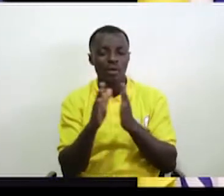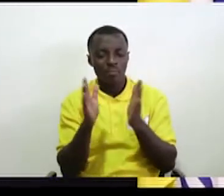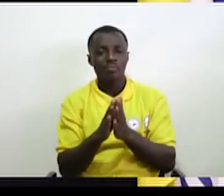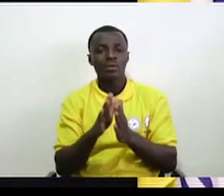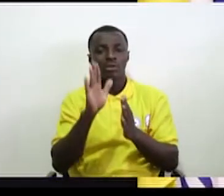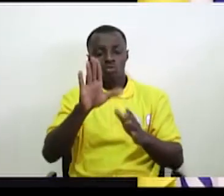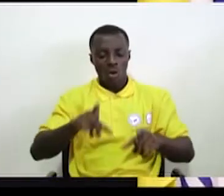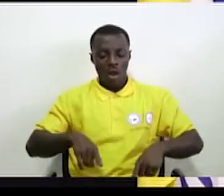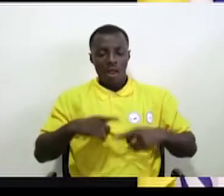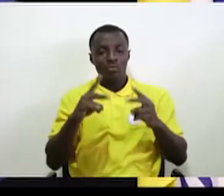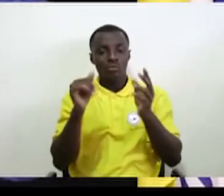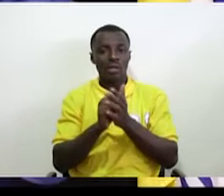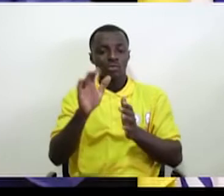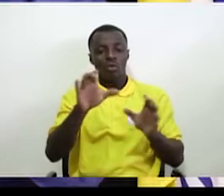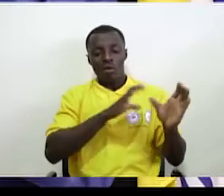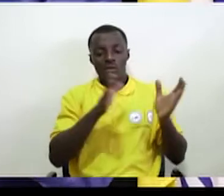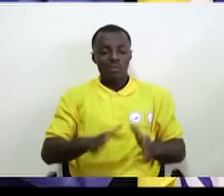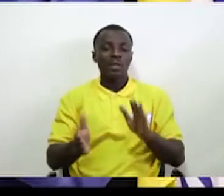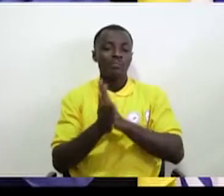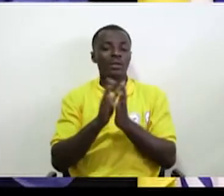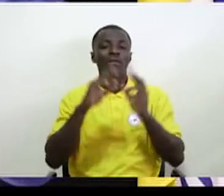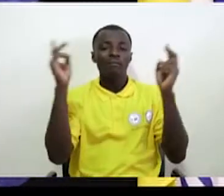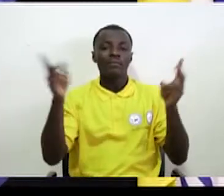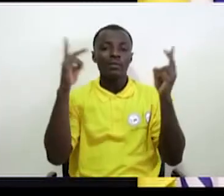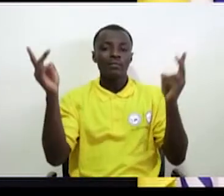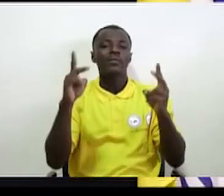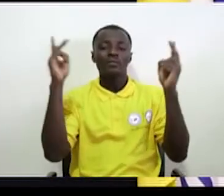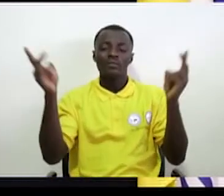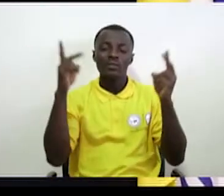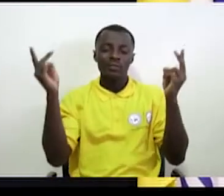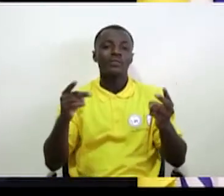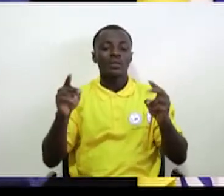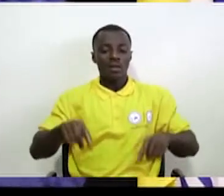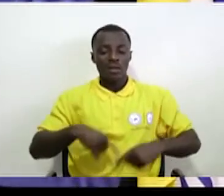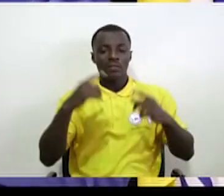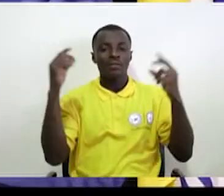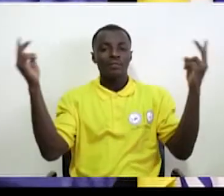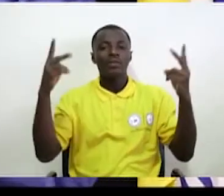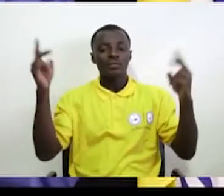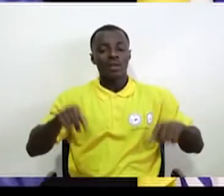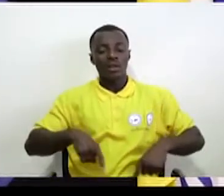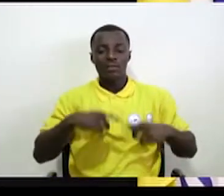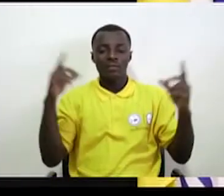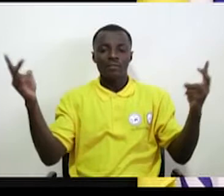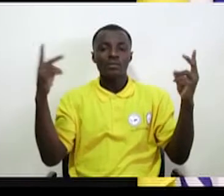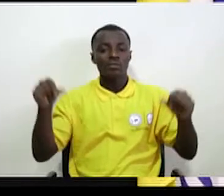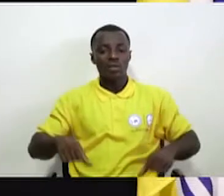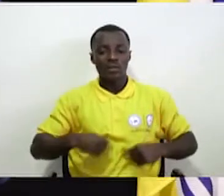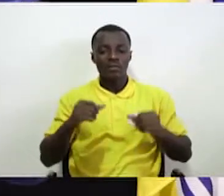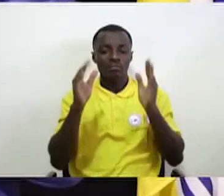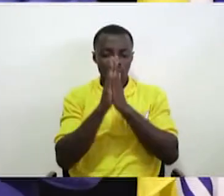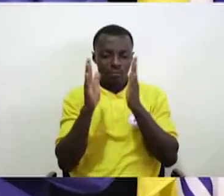wradensa na o kristo sum aye enkunimudie kristo sum se de nyame asem akyere ye. Father, we continue to